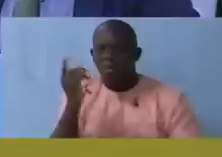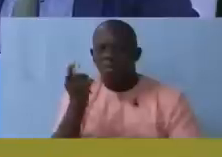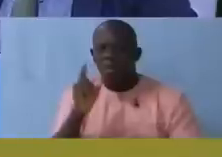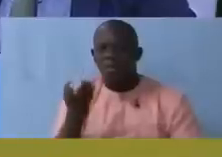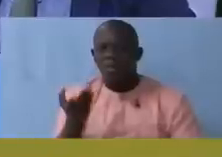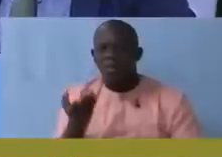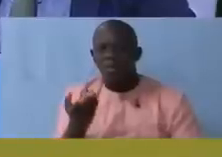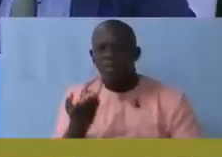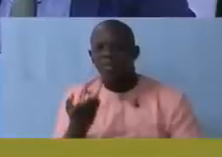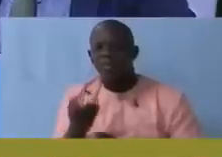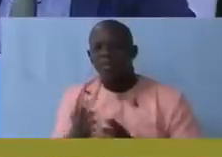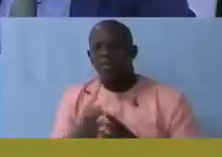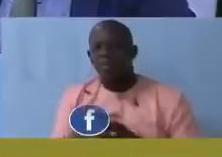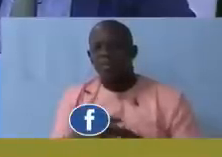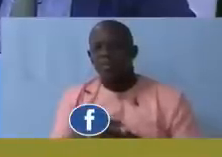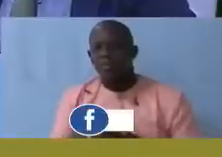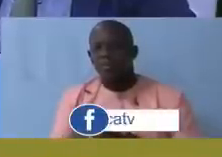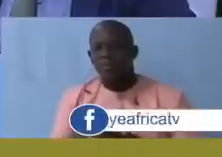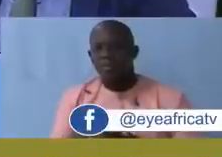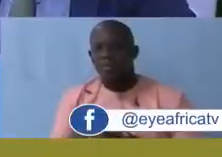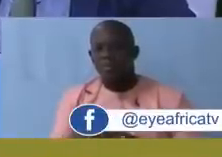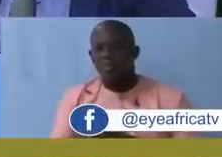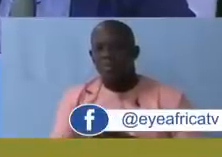That's where I